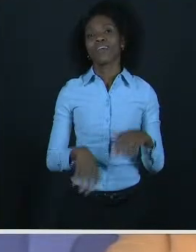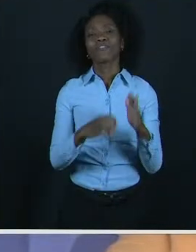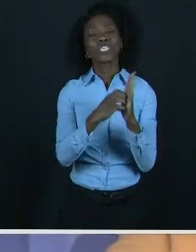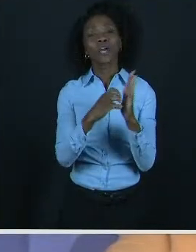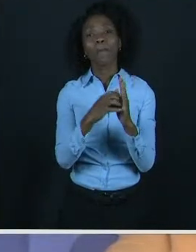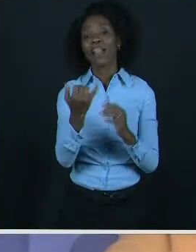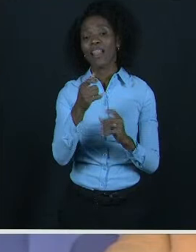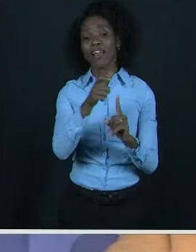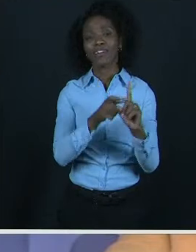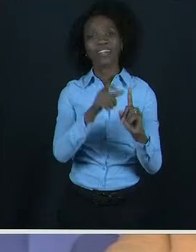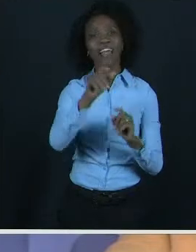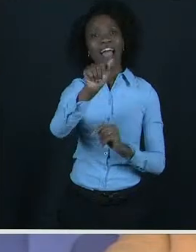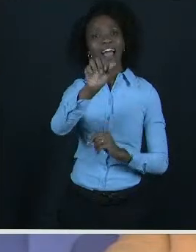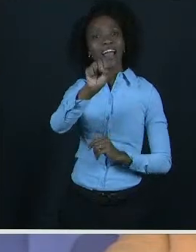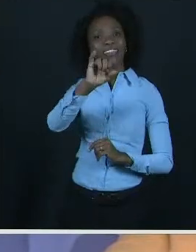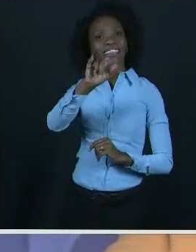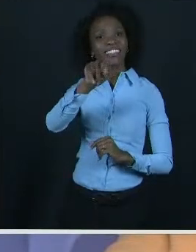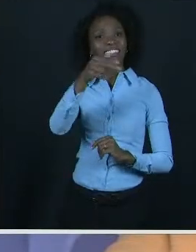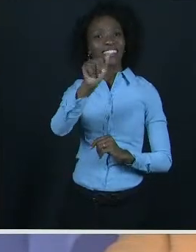Asitandile Same,